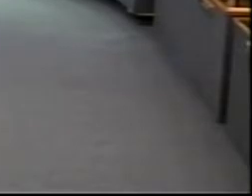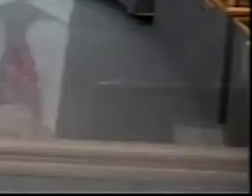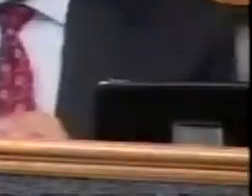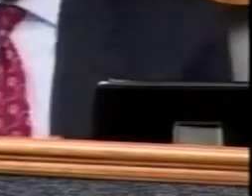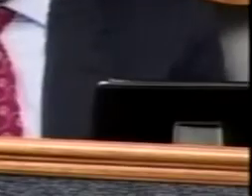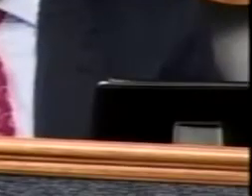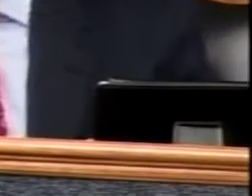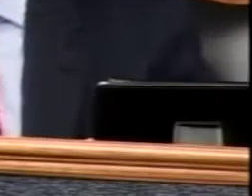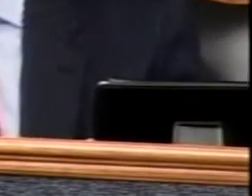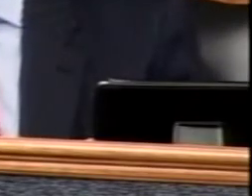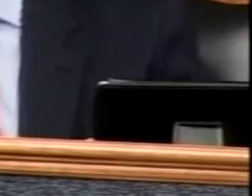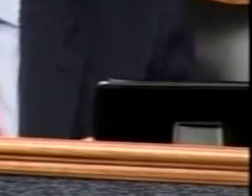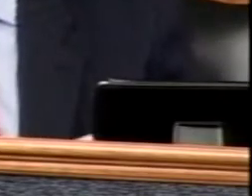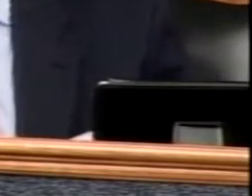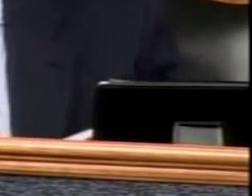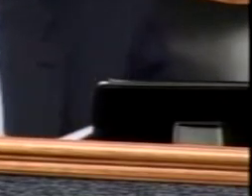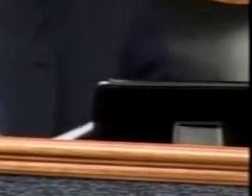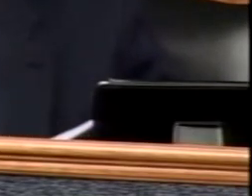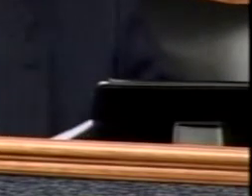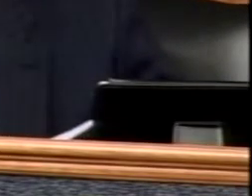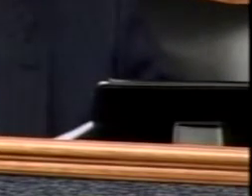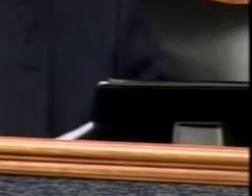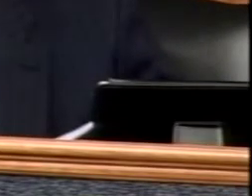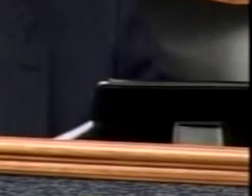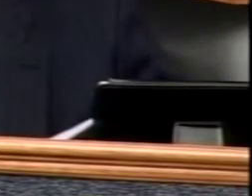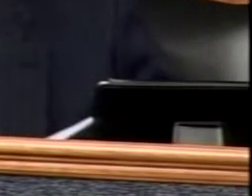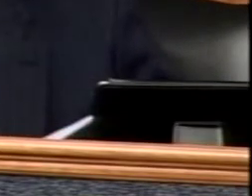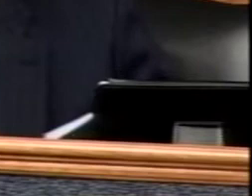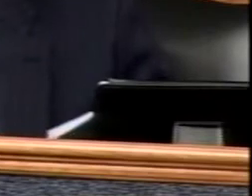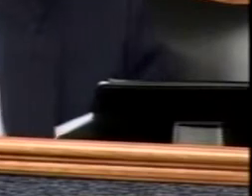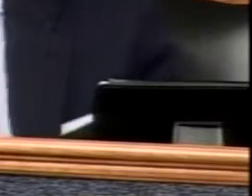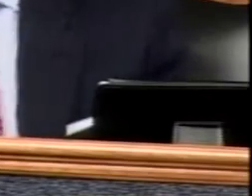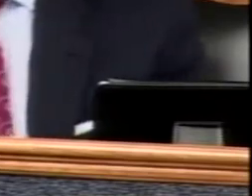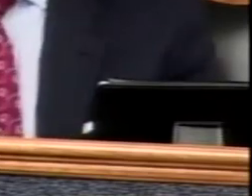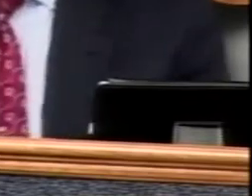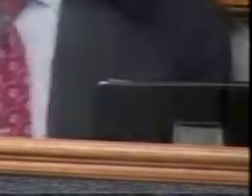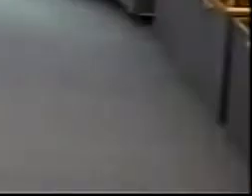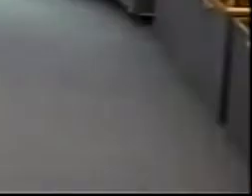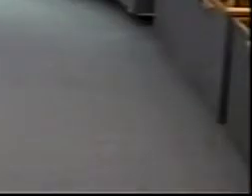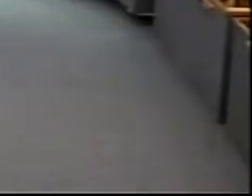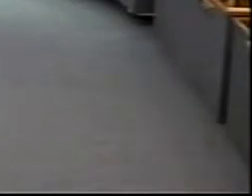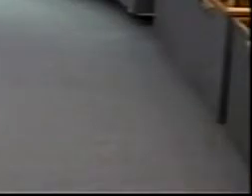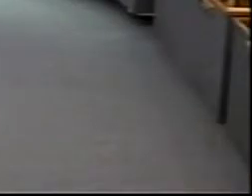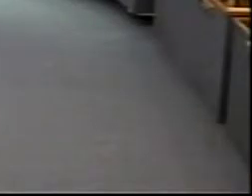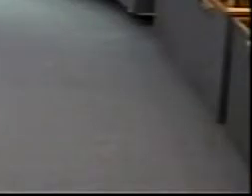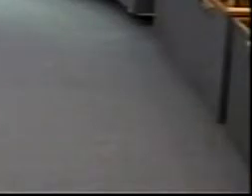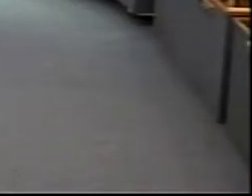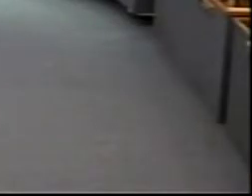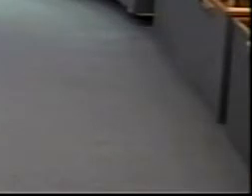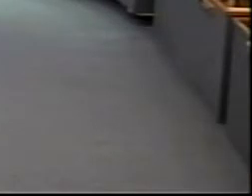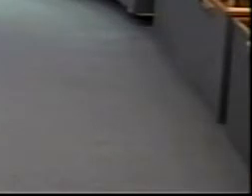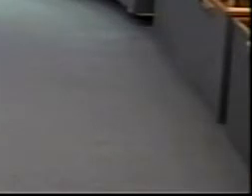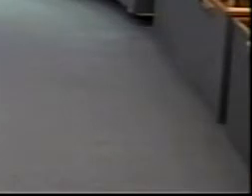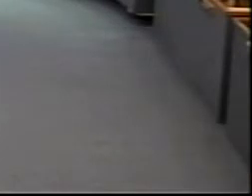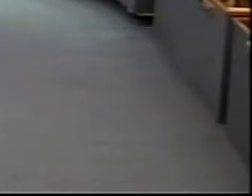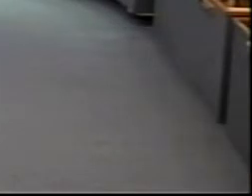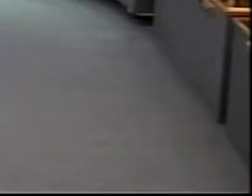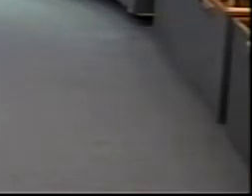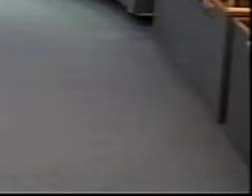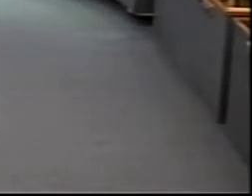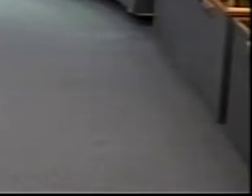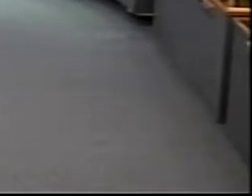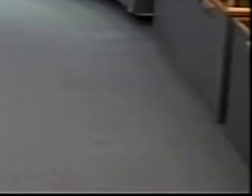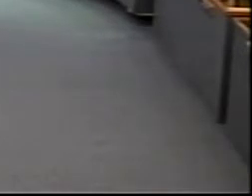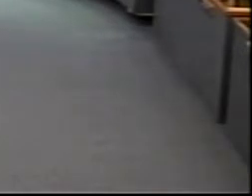I have a timer here, so whenever you're ready to begin, please start, and I'll begin the timer. Okay, thank you very much. First of all, I want to put on the